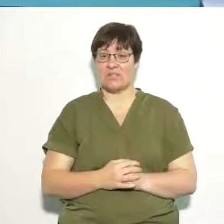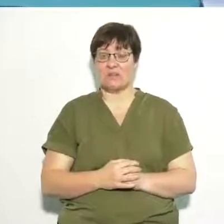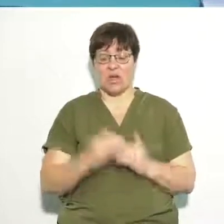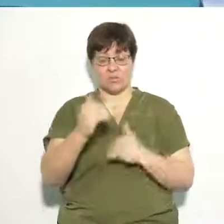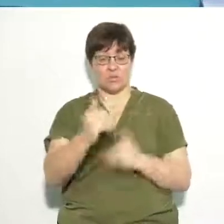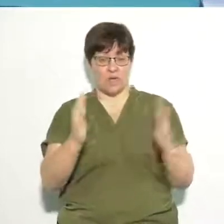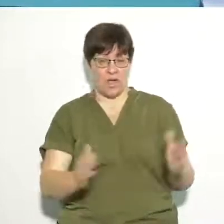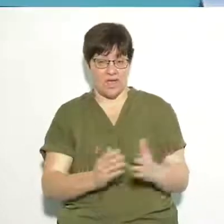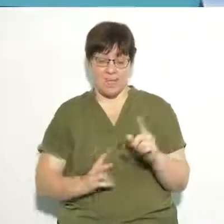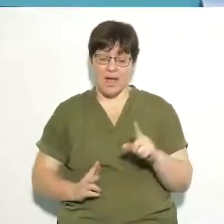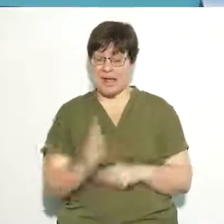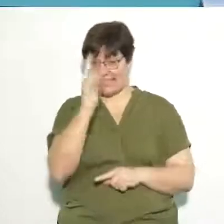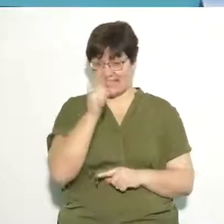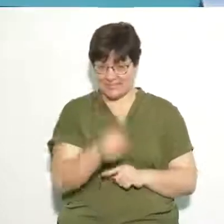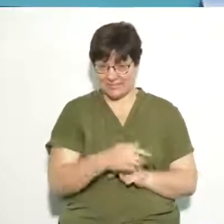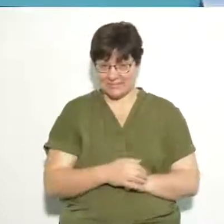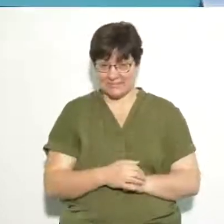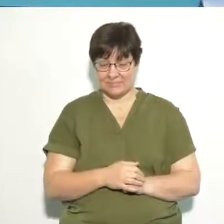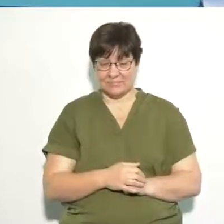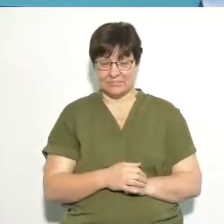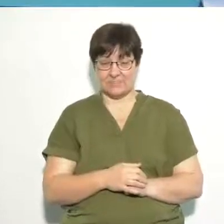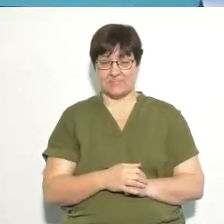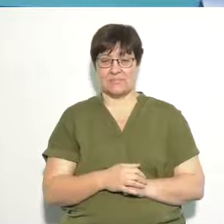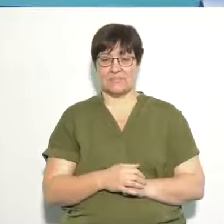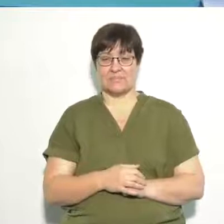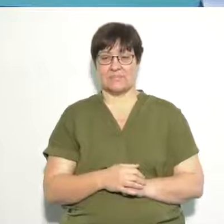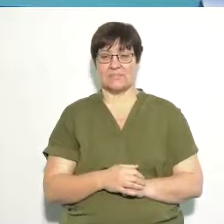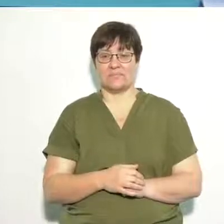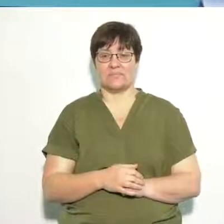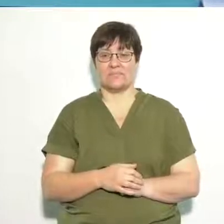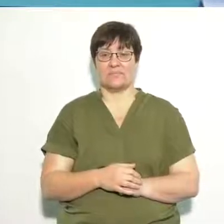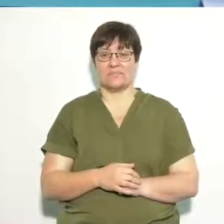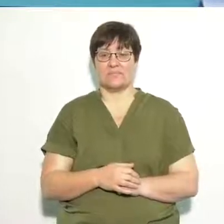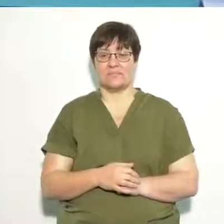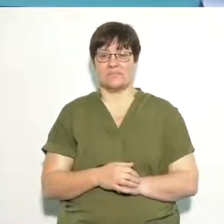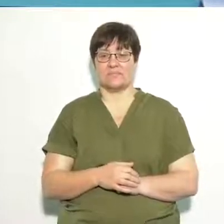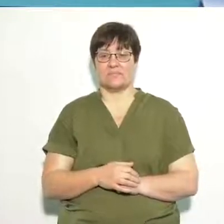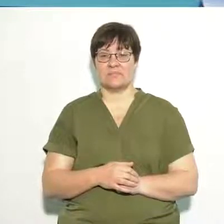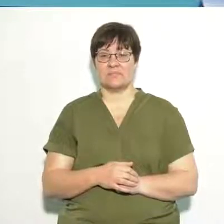square shape by folding and cutting your page like this.